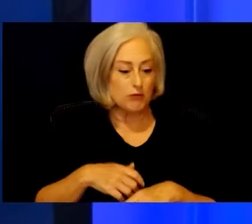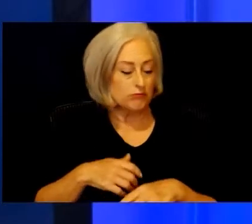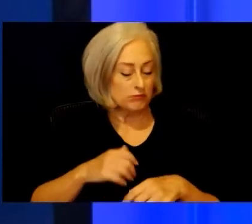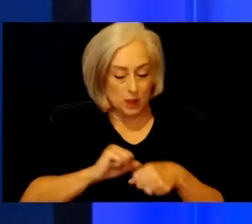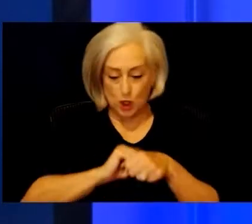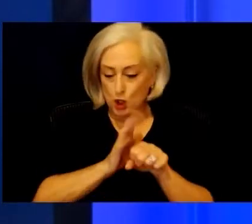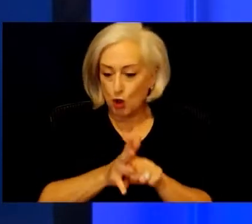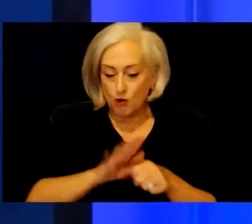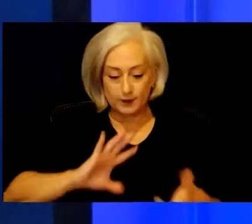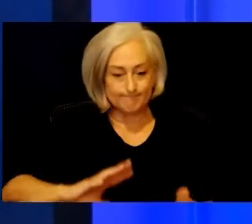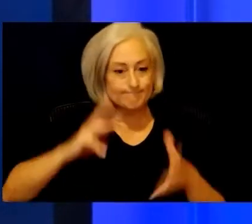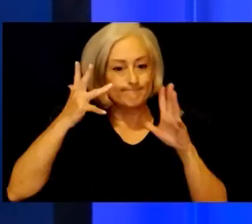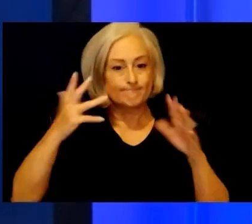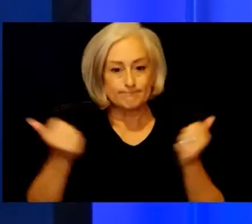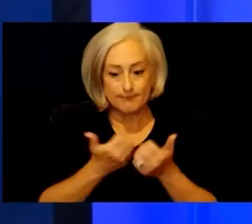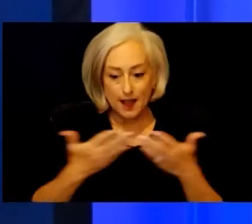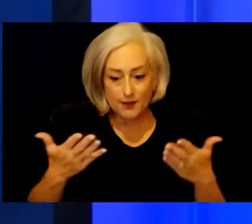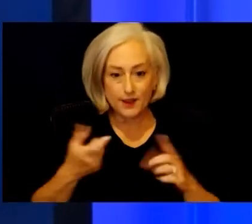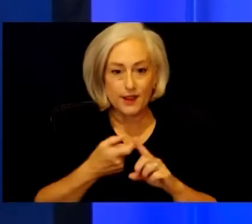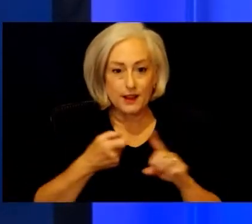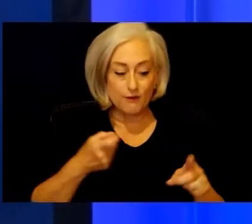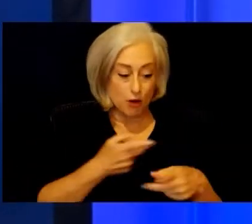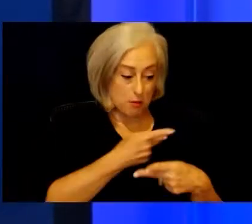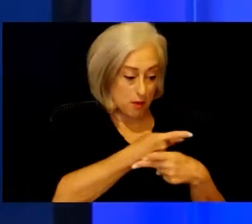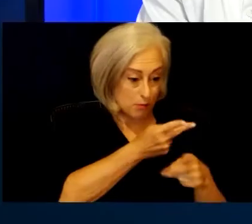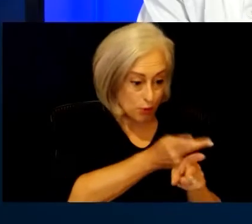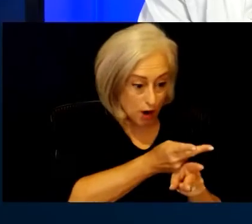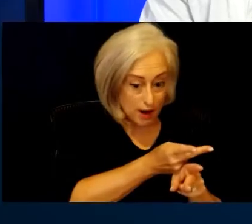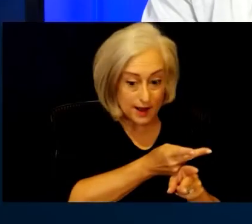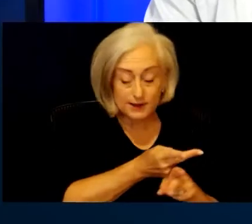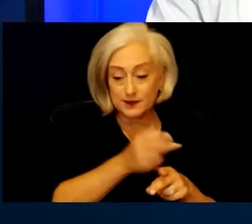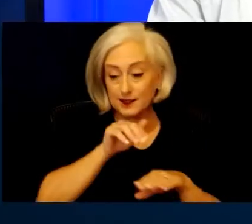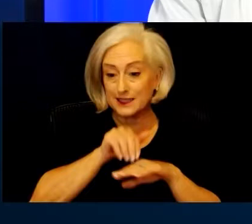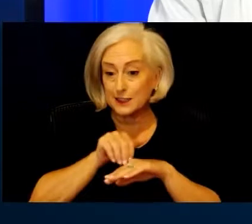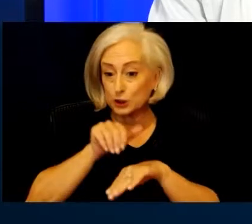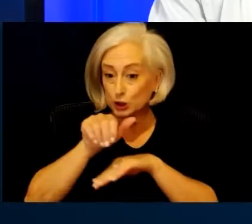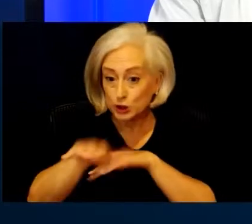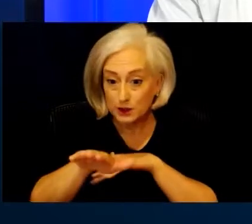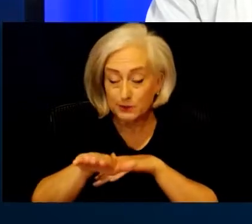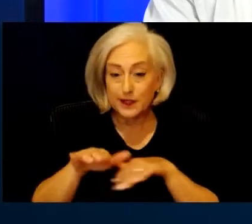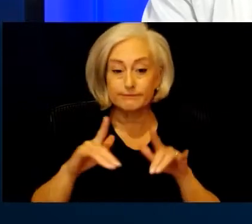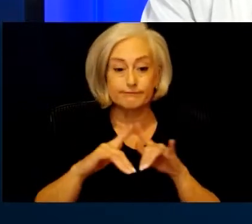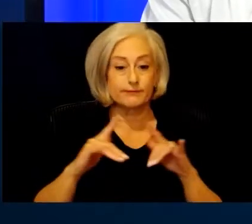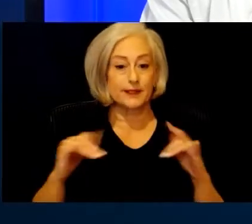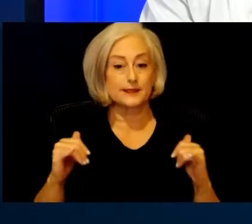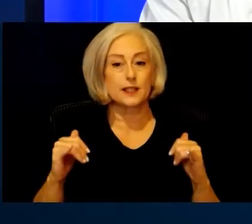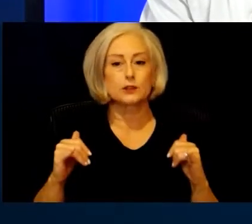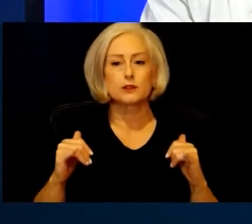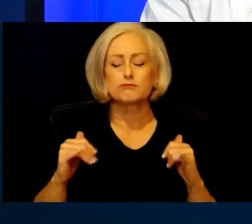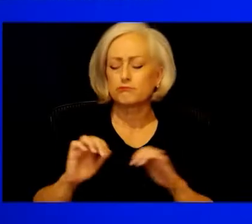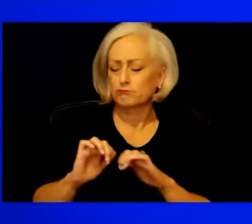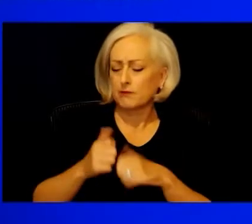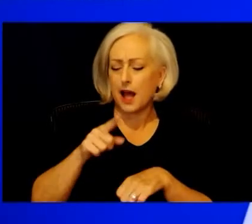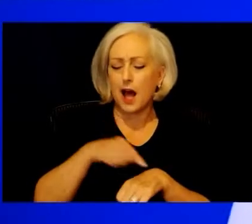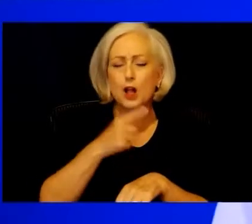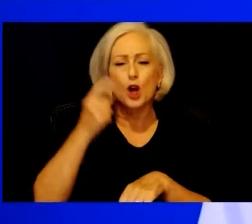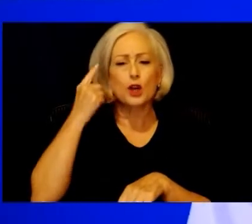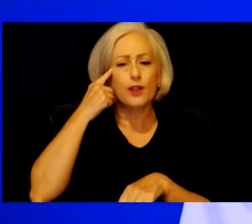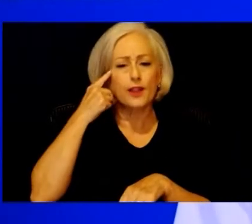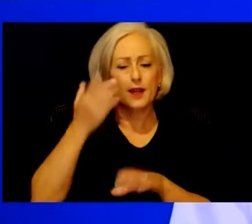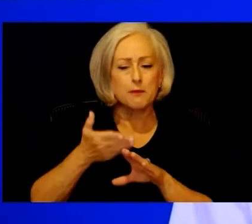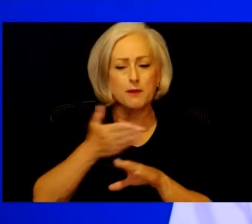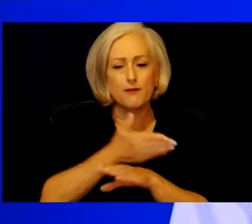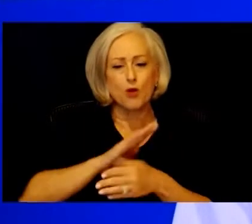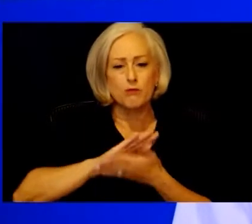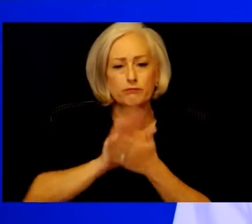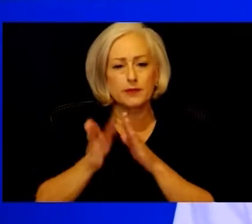products delivered. But how long do you think it will take us to return to normal? Well, I think once we get our full inventory